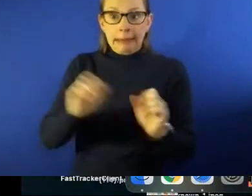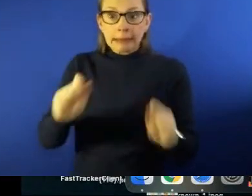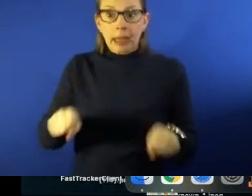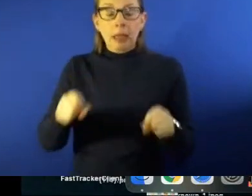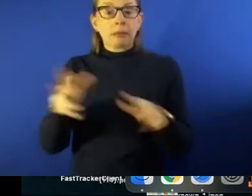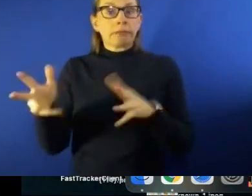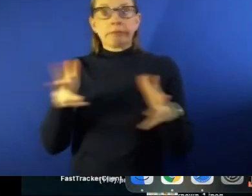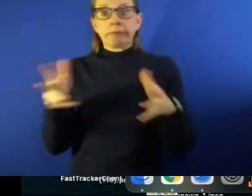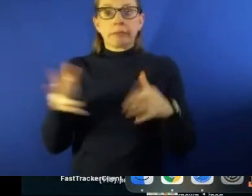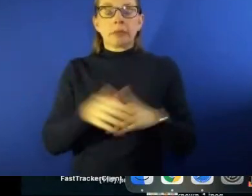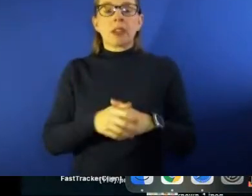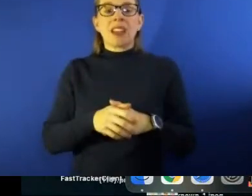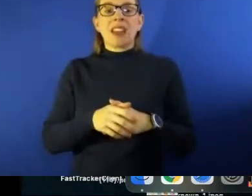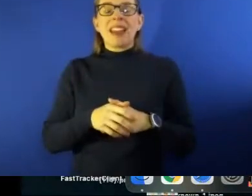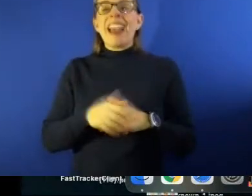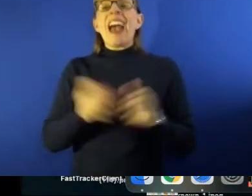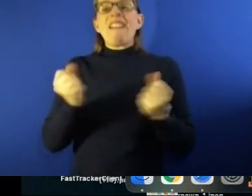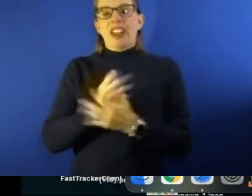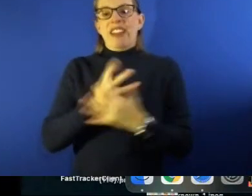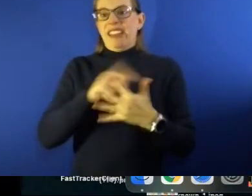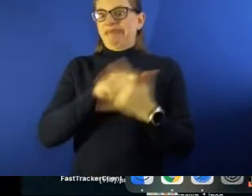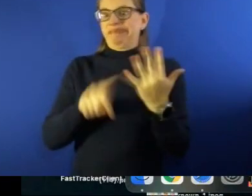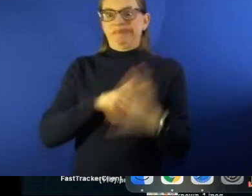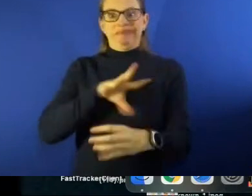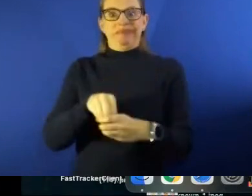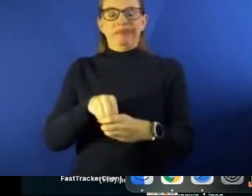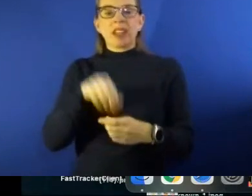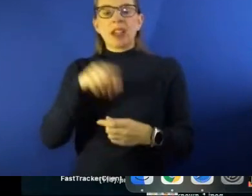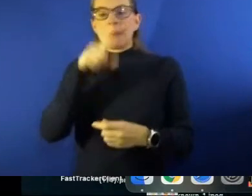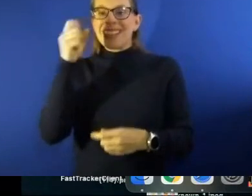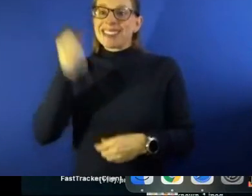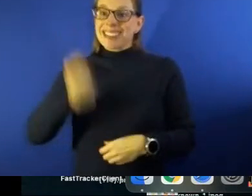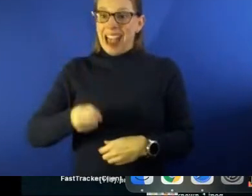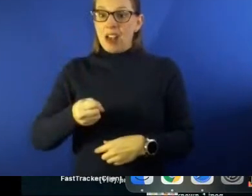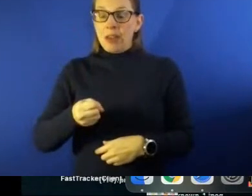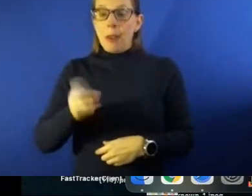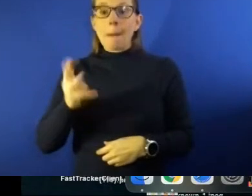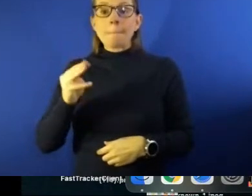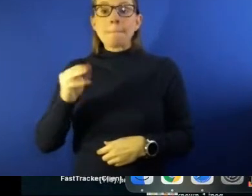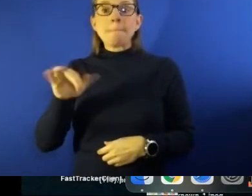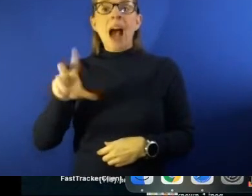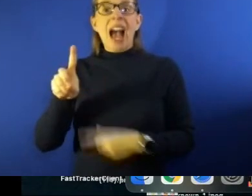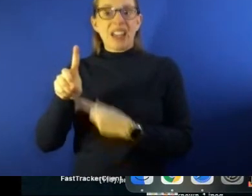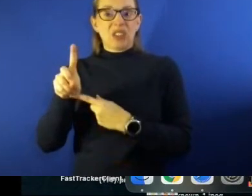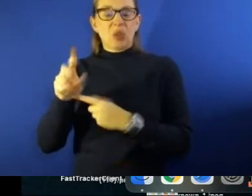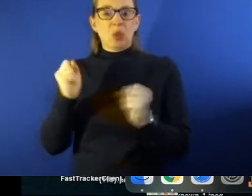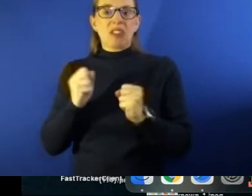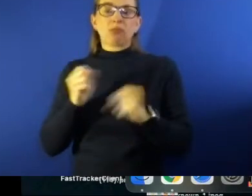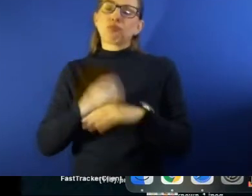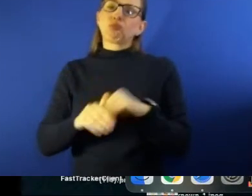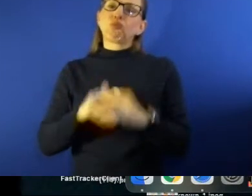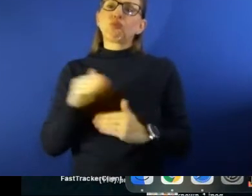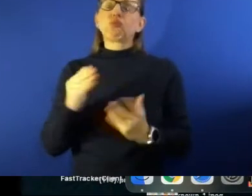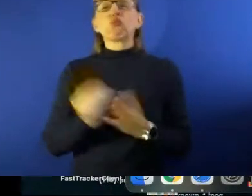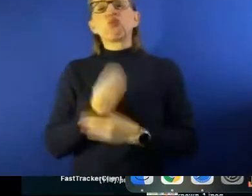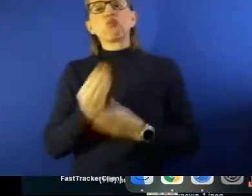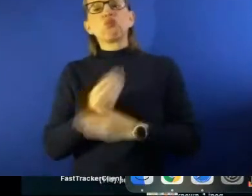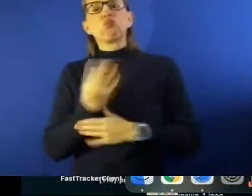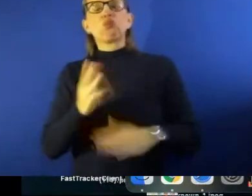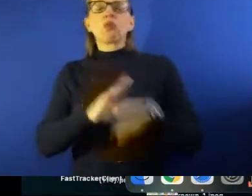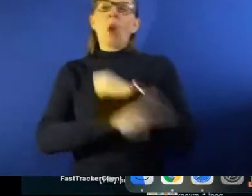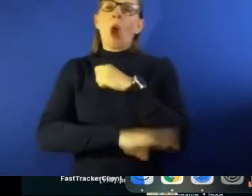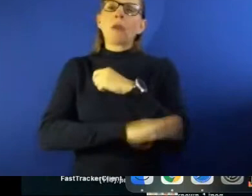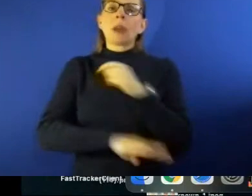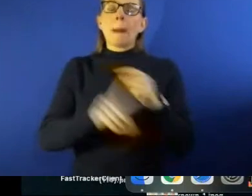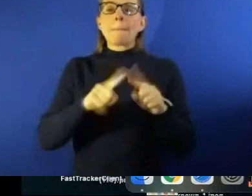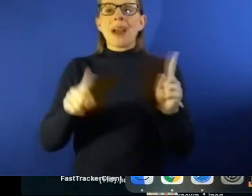And the reason why is because, in the South, we have very mild winters, very comfortable springs and falls, but summer is our